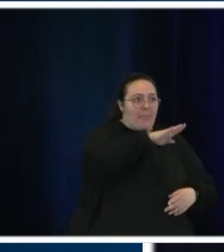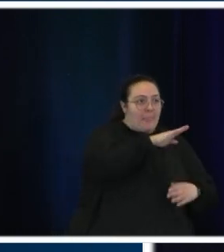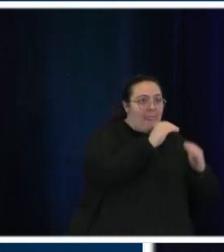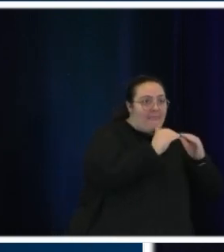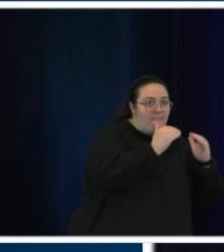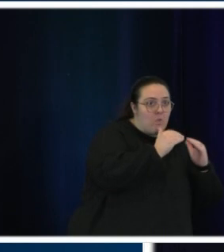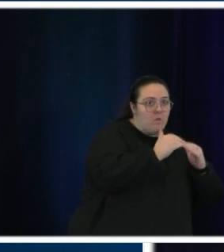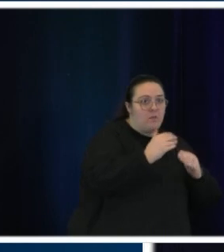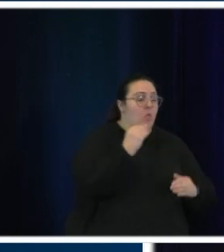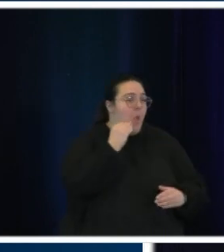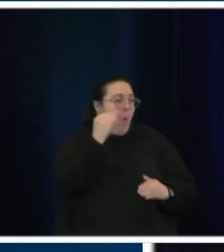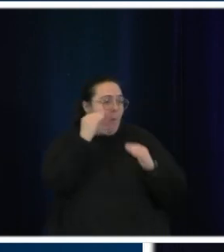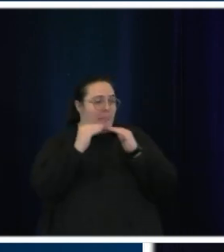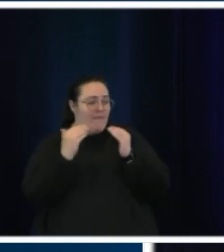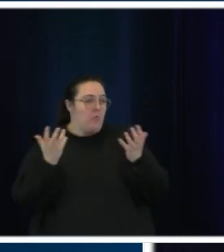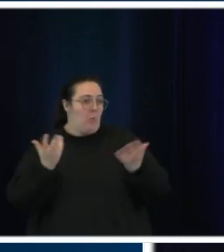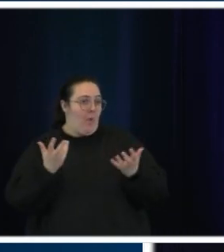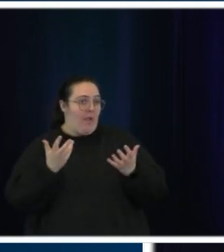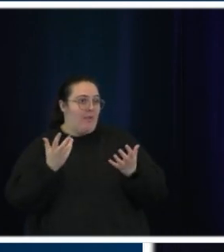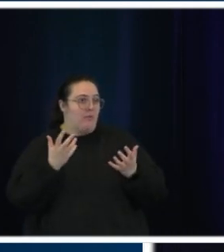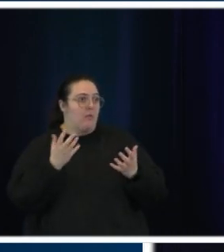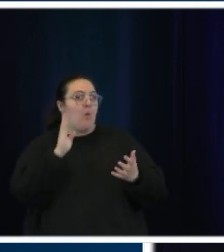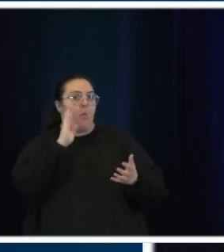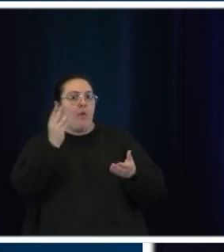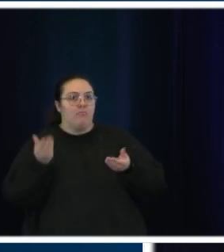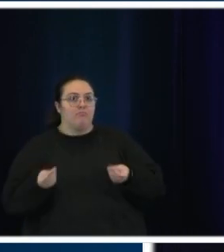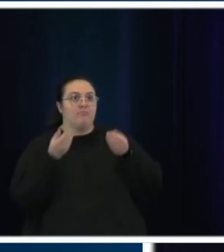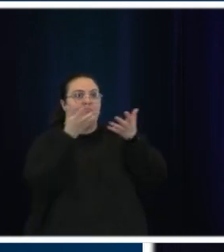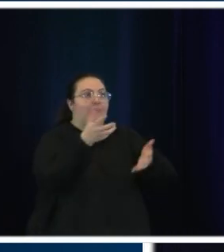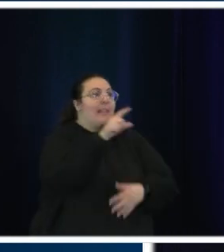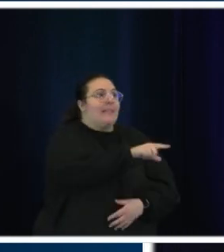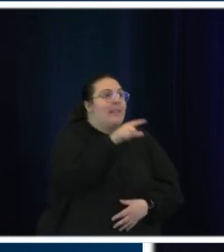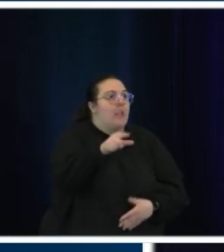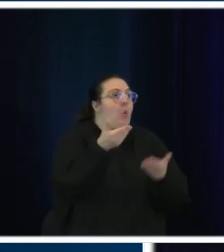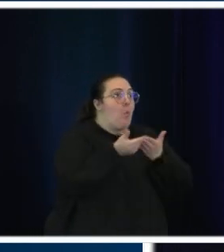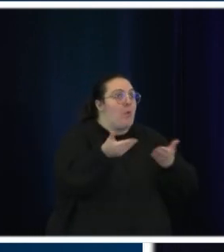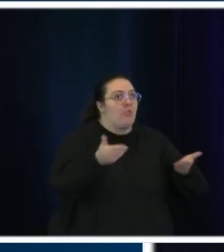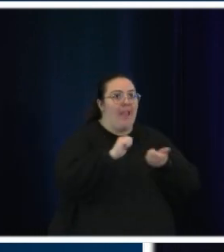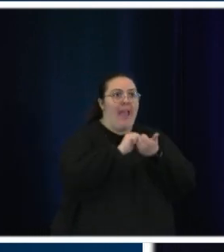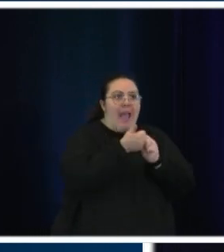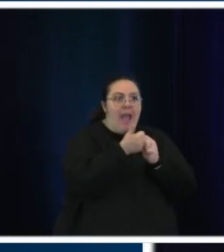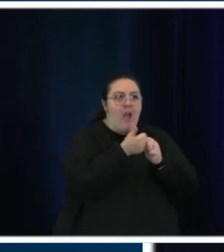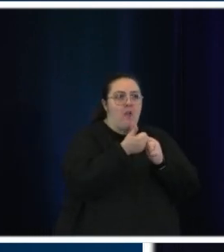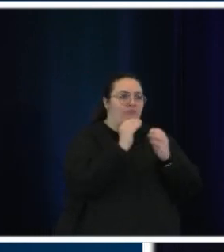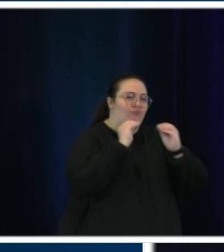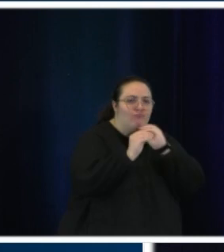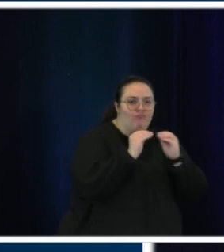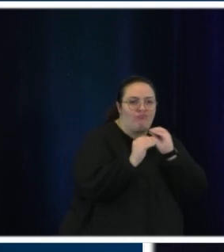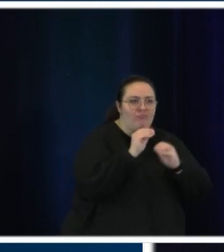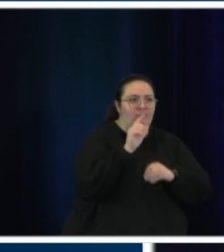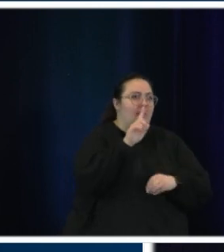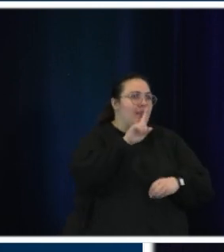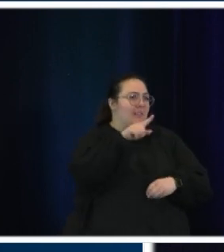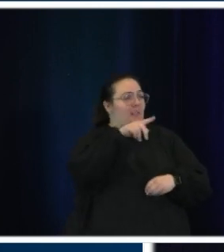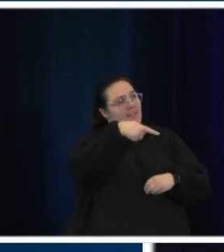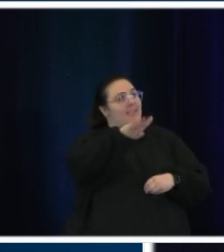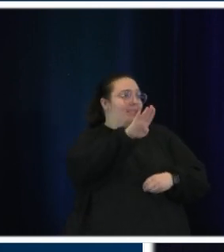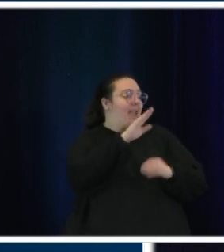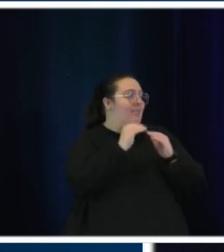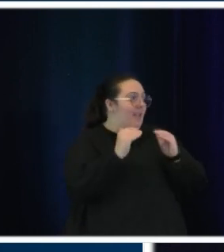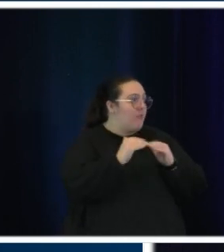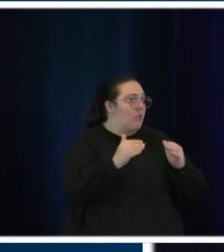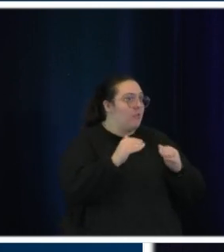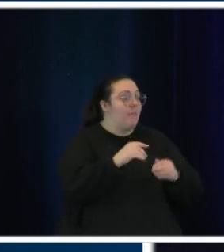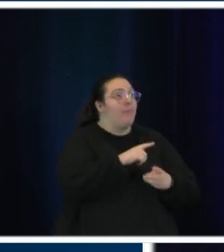are resources to help the landlord do remediation. The work that we're talking about with replacing windows